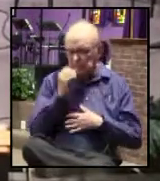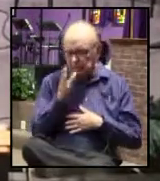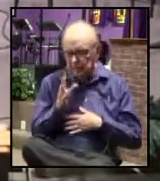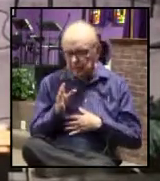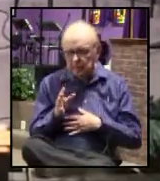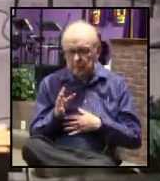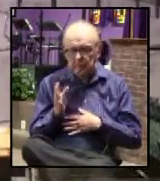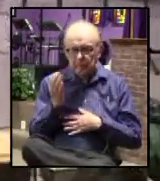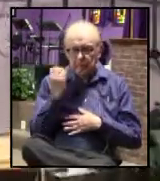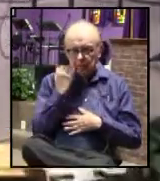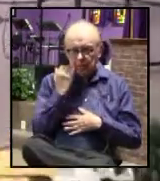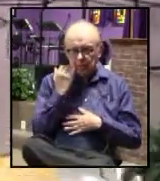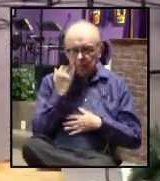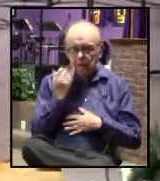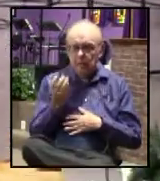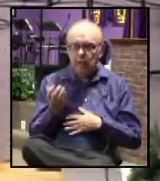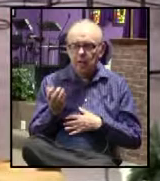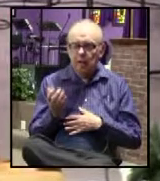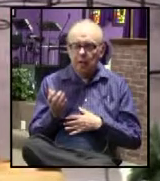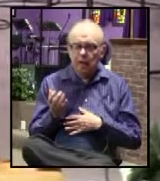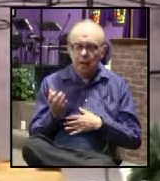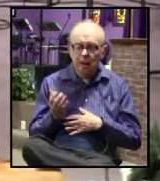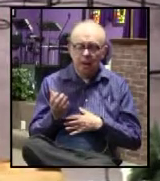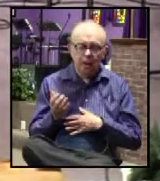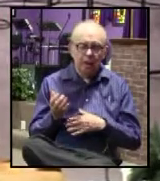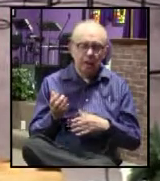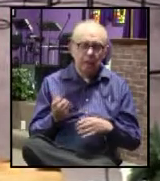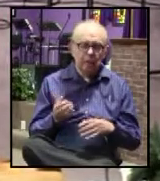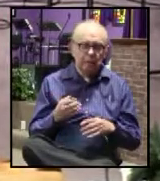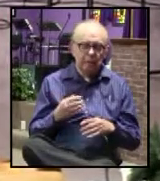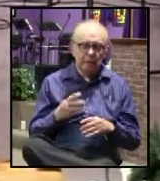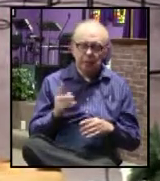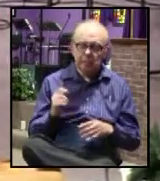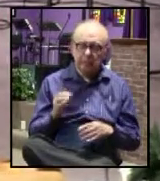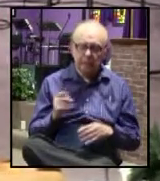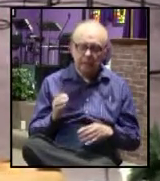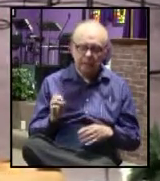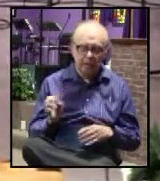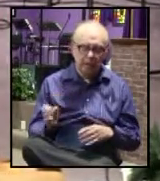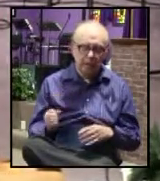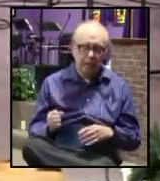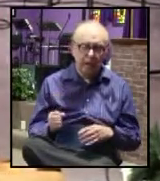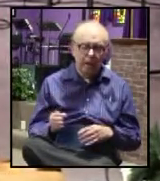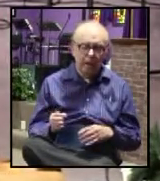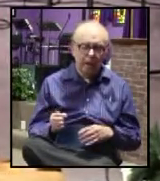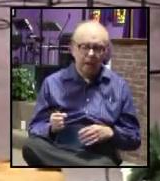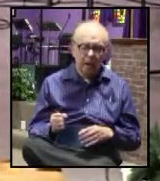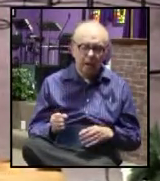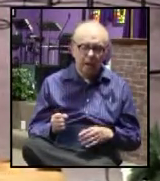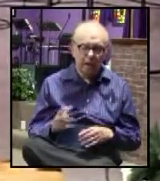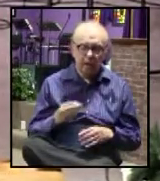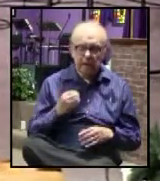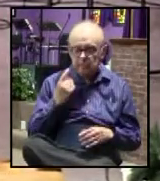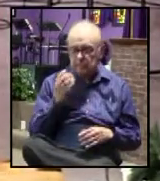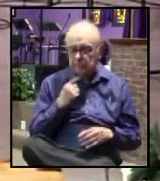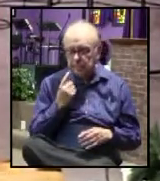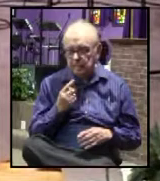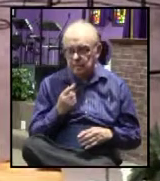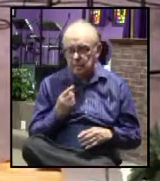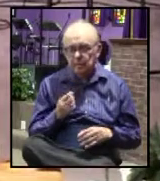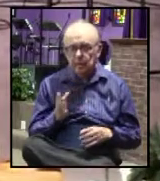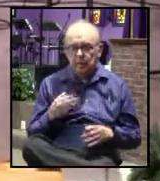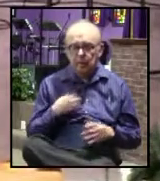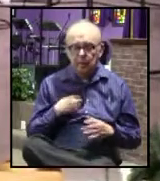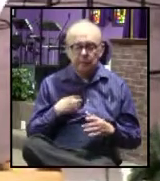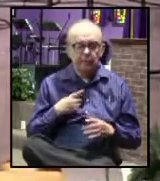care if you've got more tackle on your face that I could just use it for fishing, or if